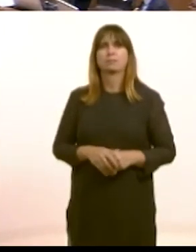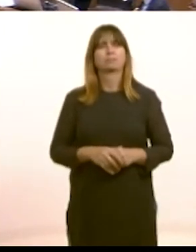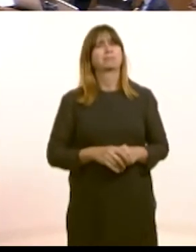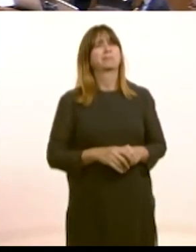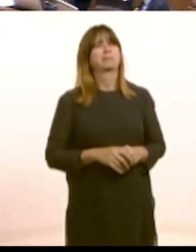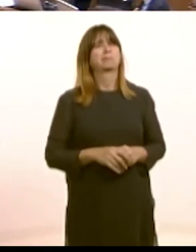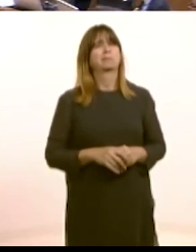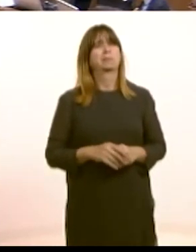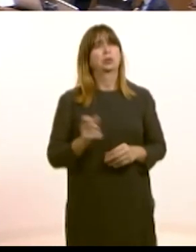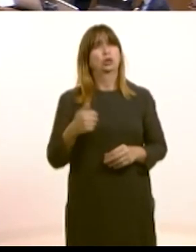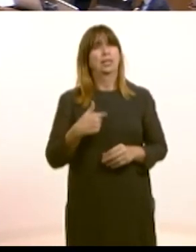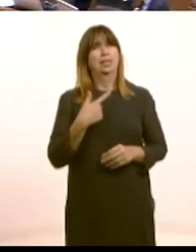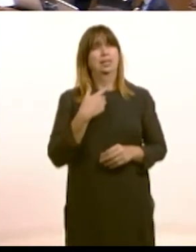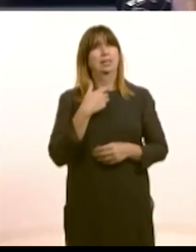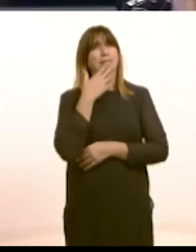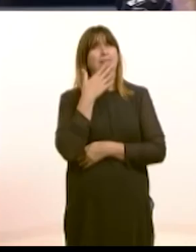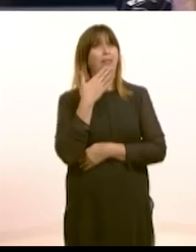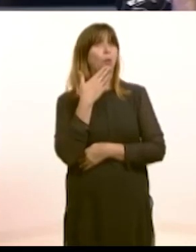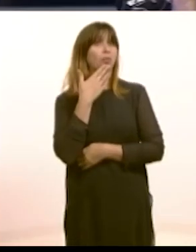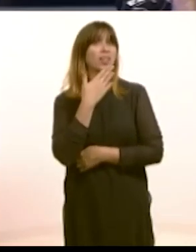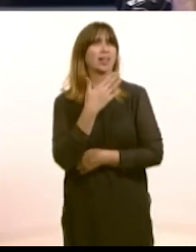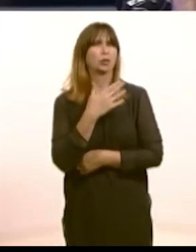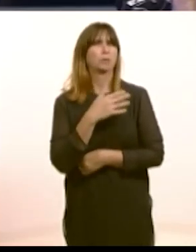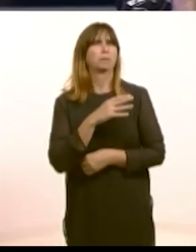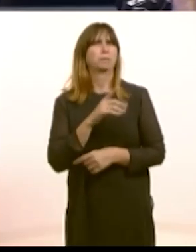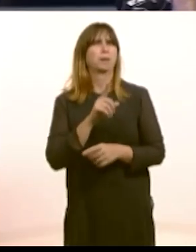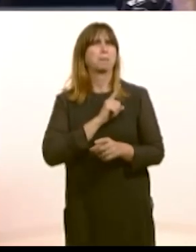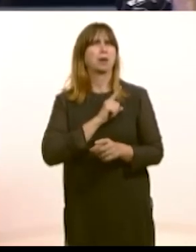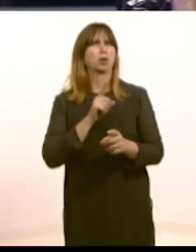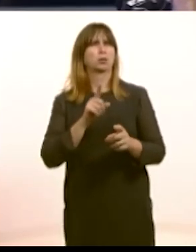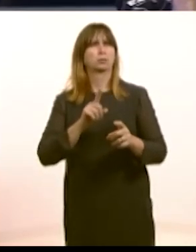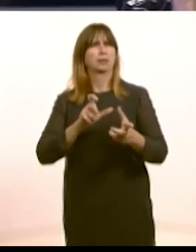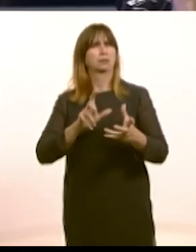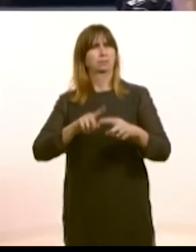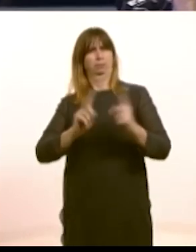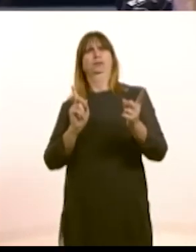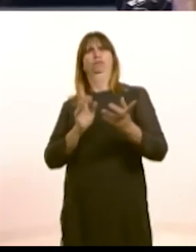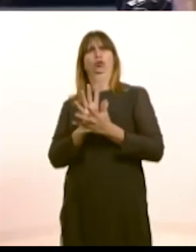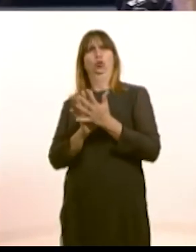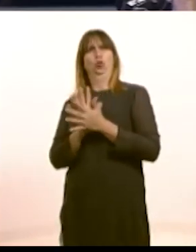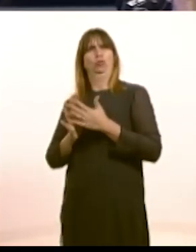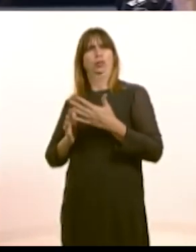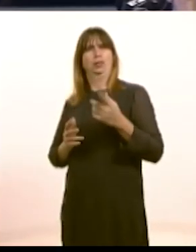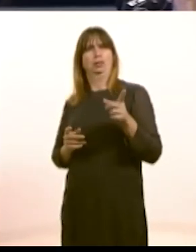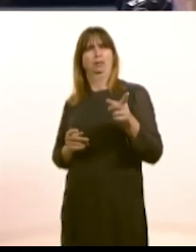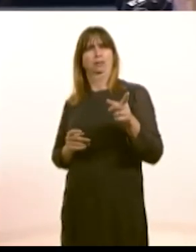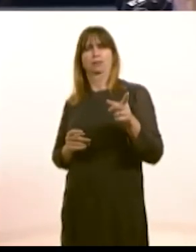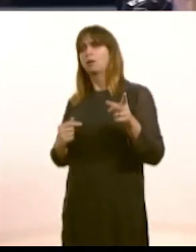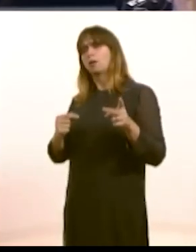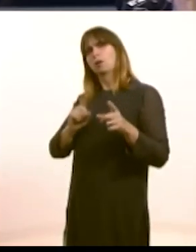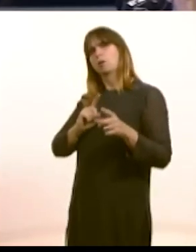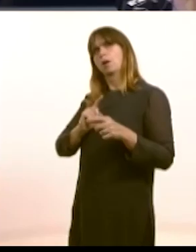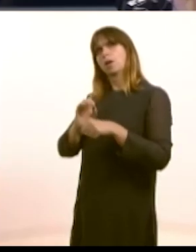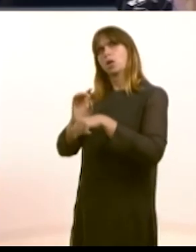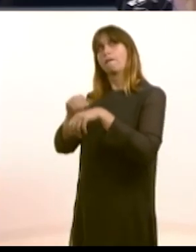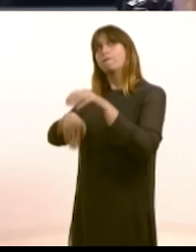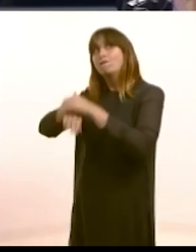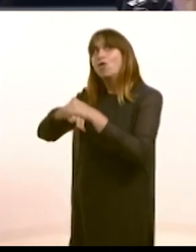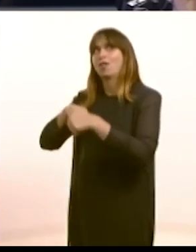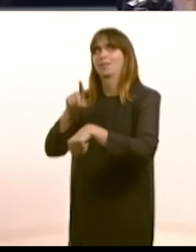thank you for that response, because there's a very different picture painted if you count the number of doctors that correspond to